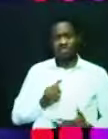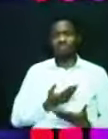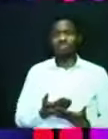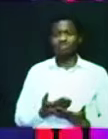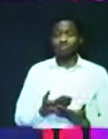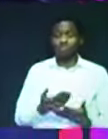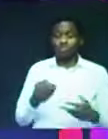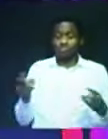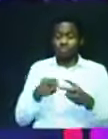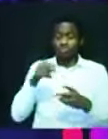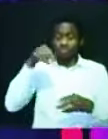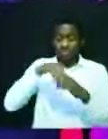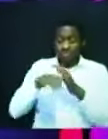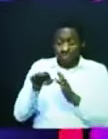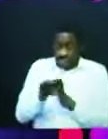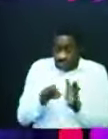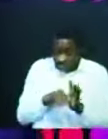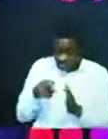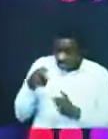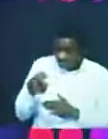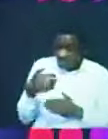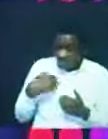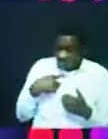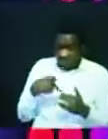is a principle of rest.